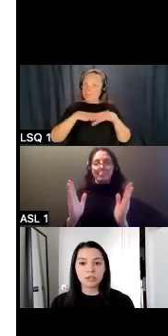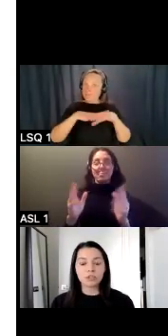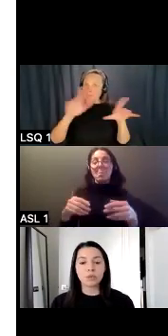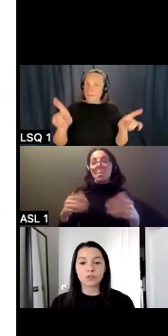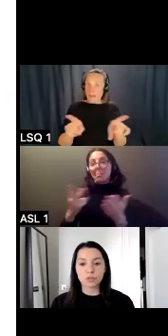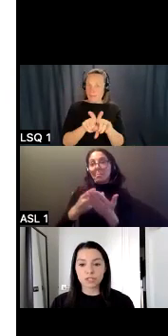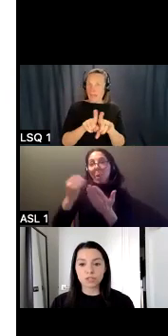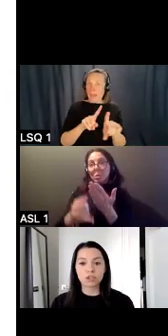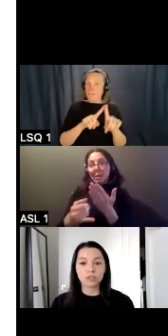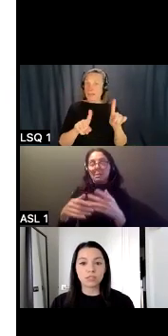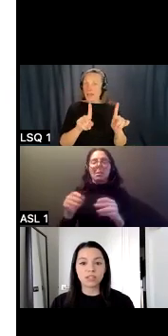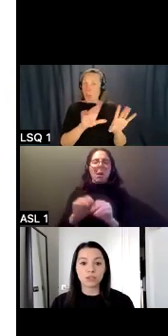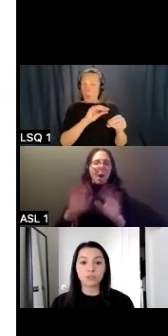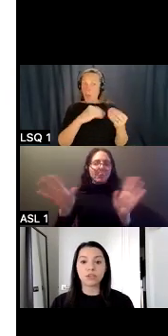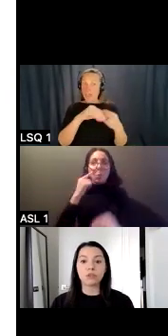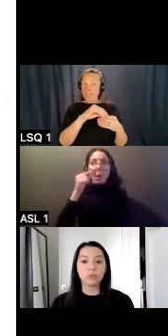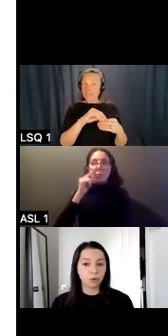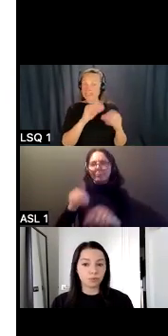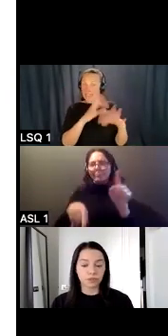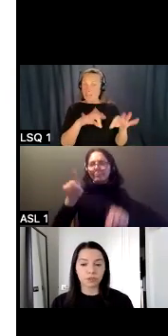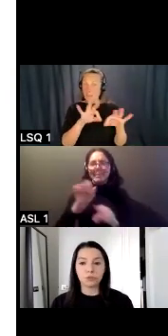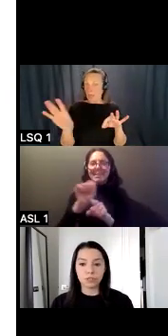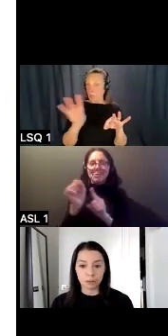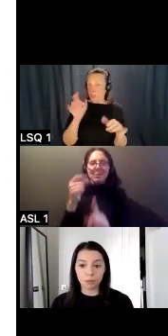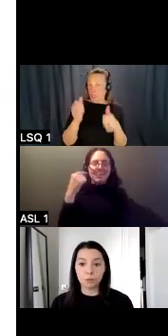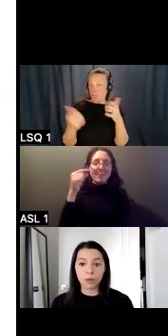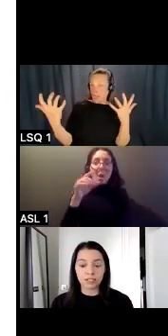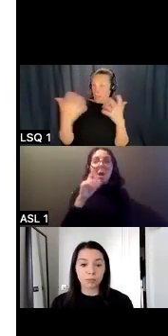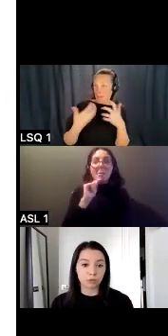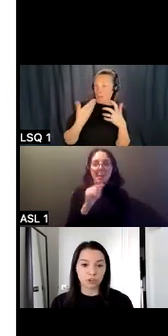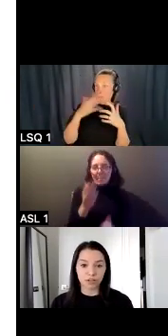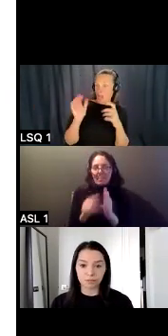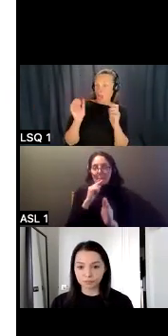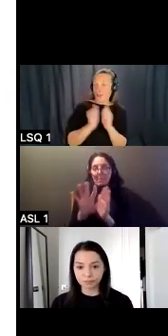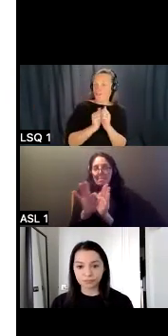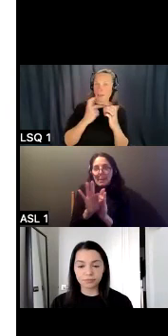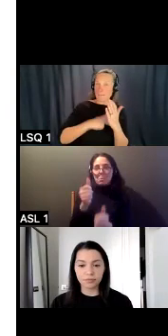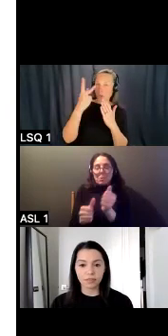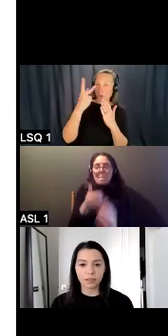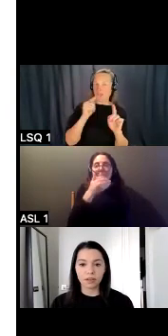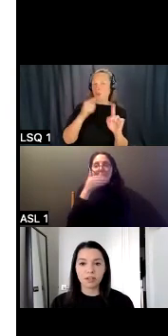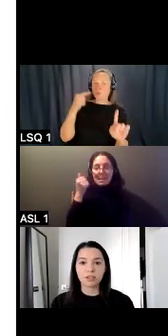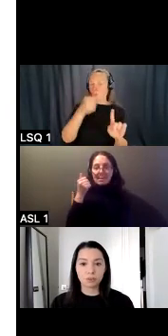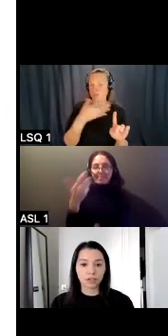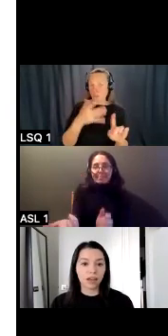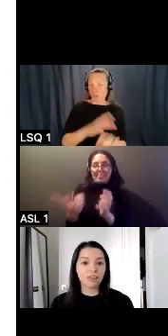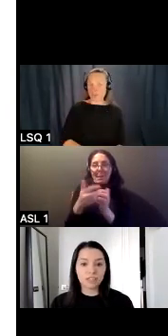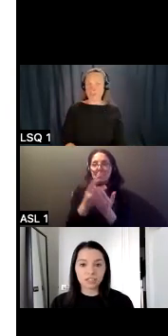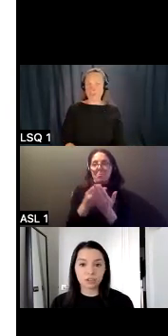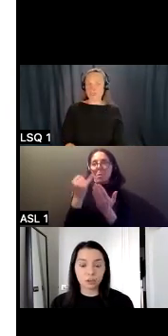touch different situations, they must choose the one that is better served for the project.